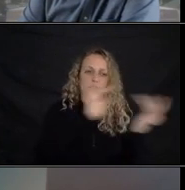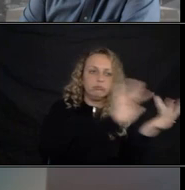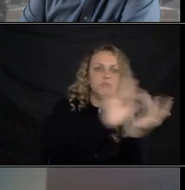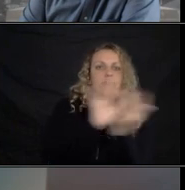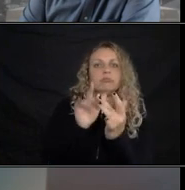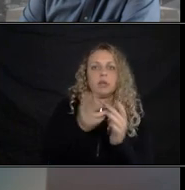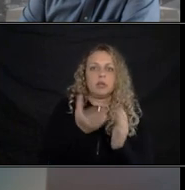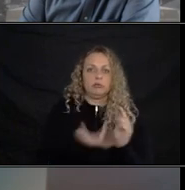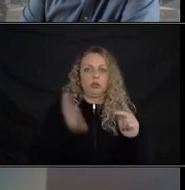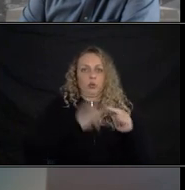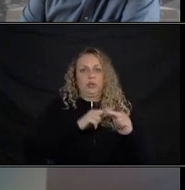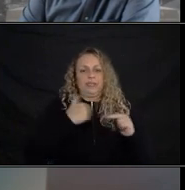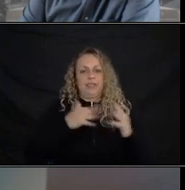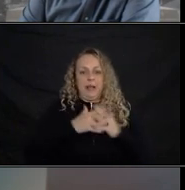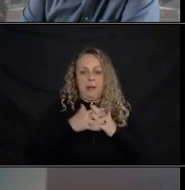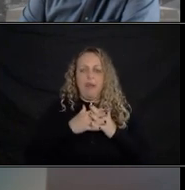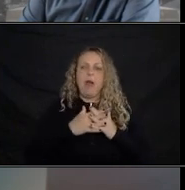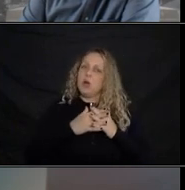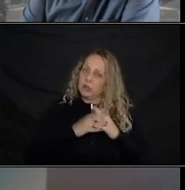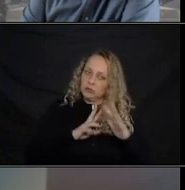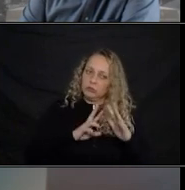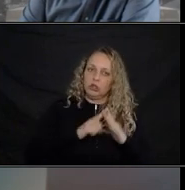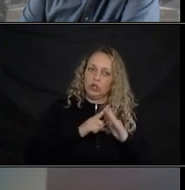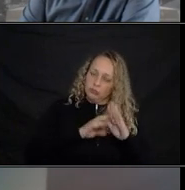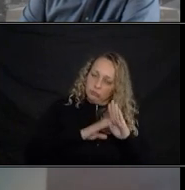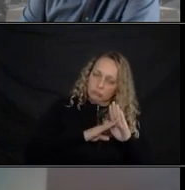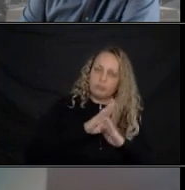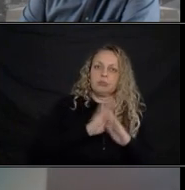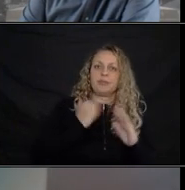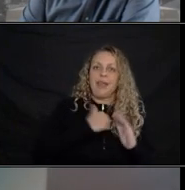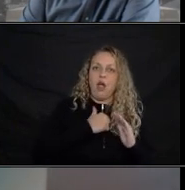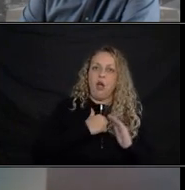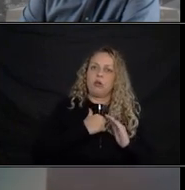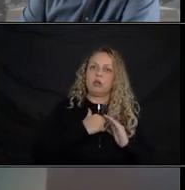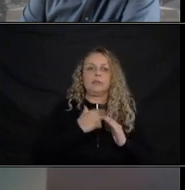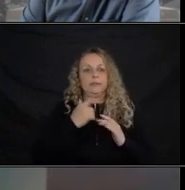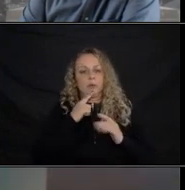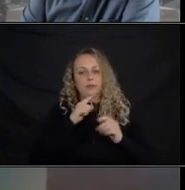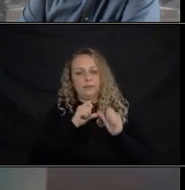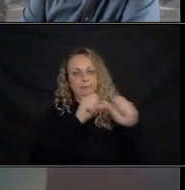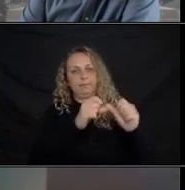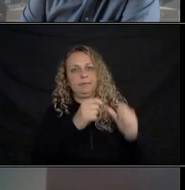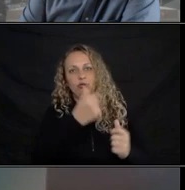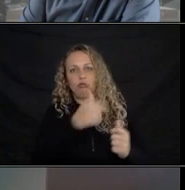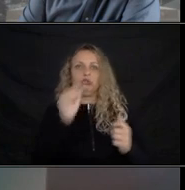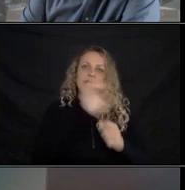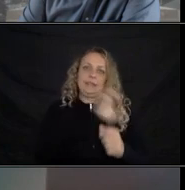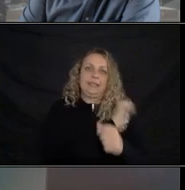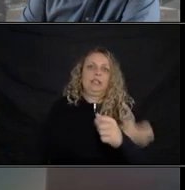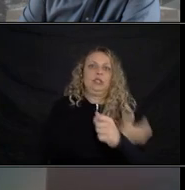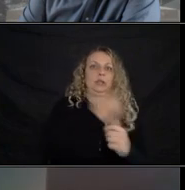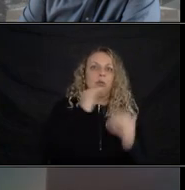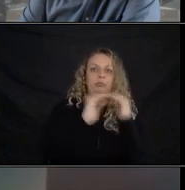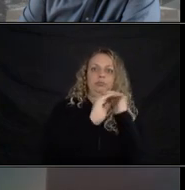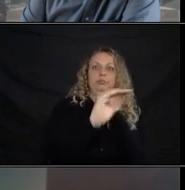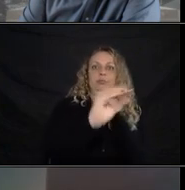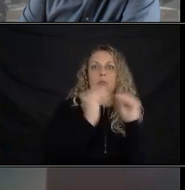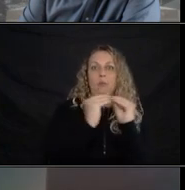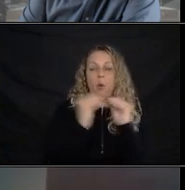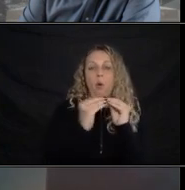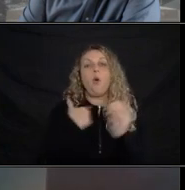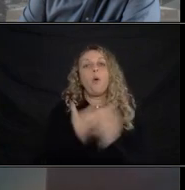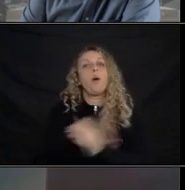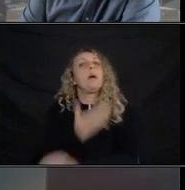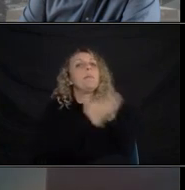America's recovery efforts by ramping up our efficiency efforts will sustain and create more of them. Whereas improved